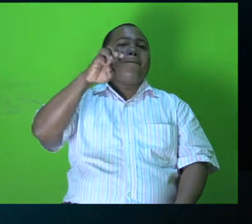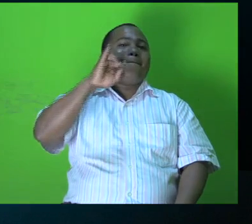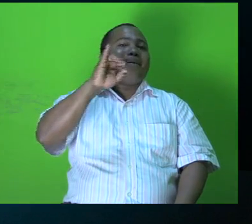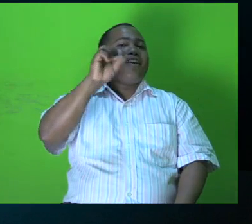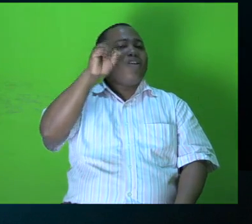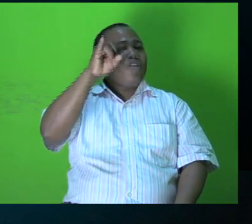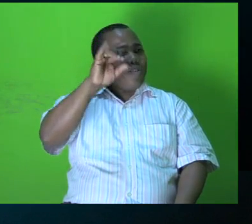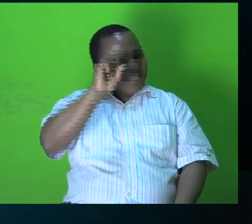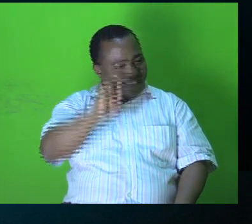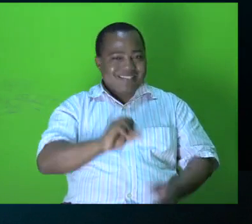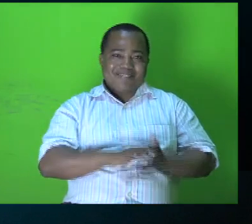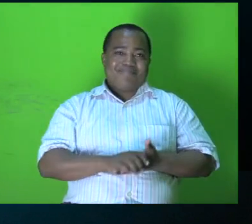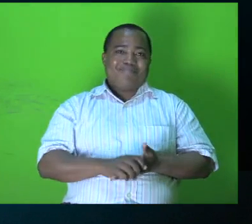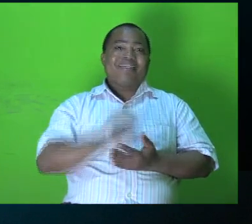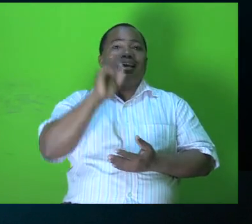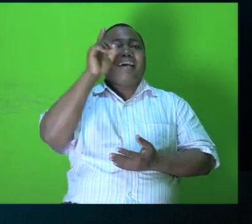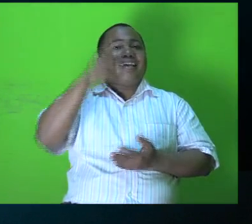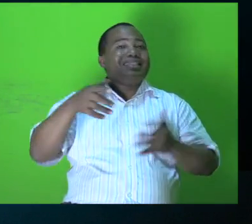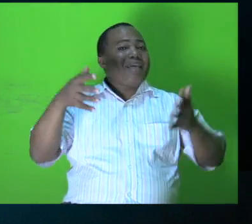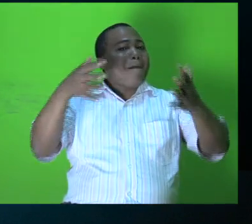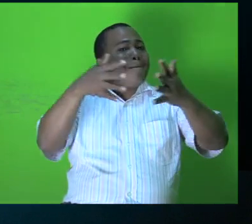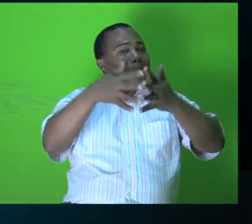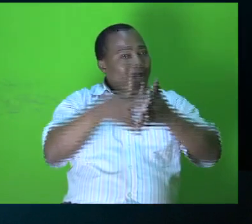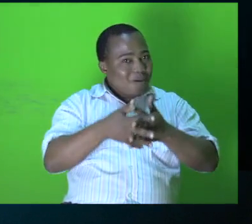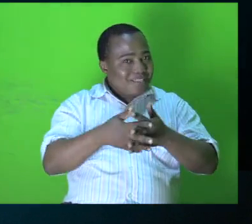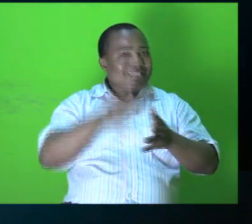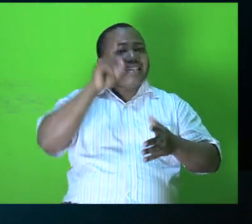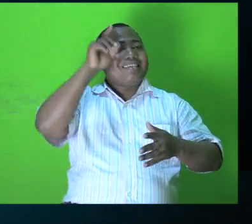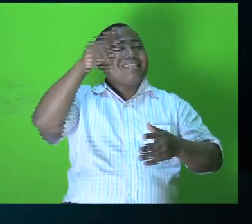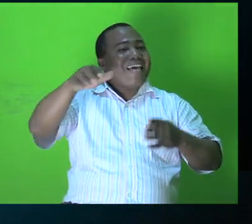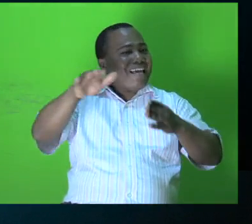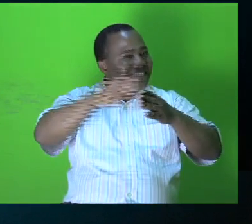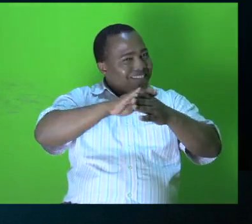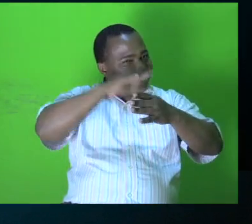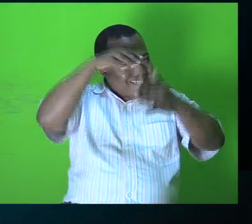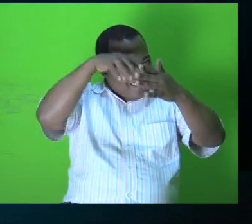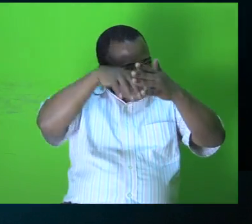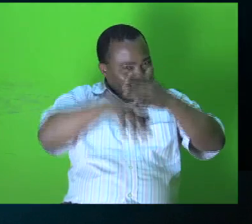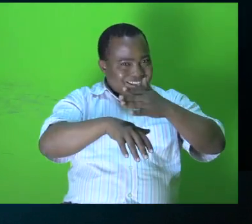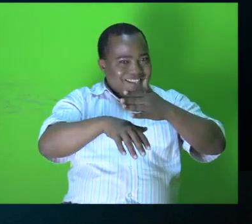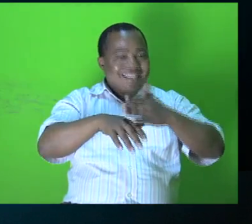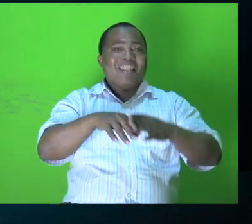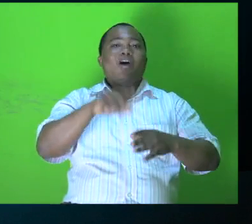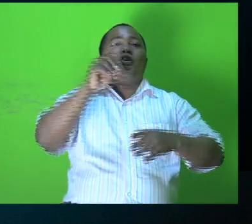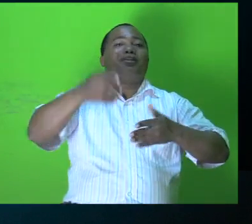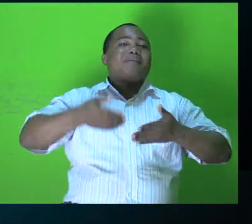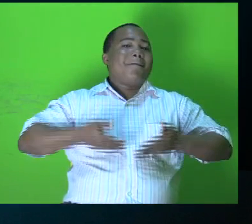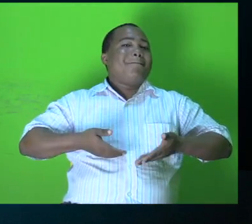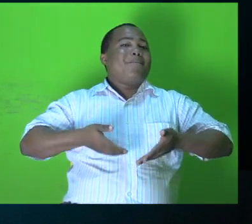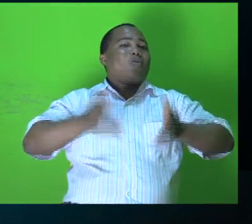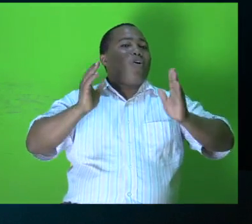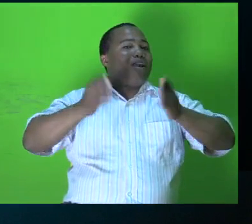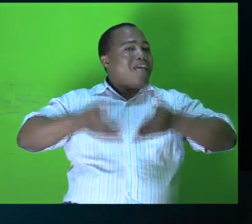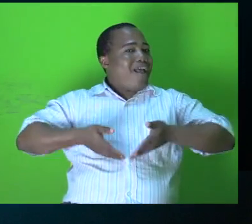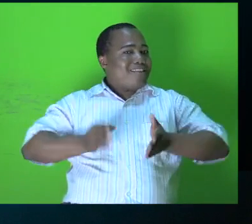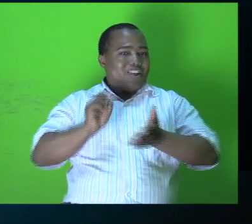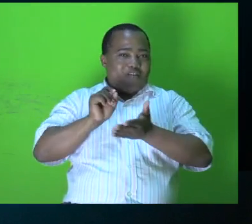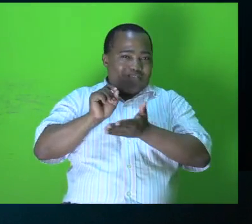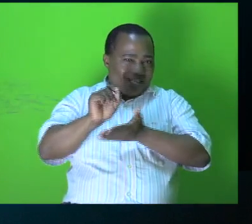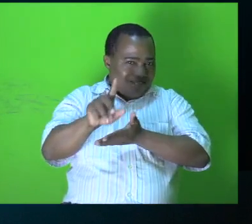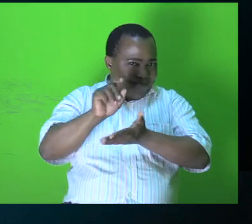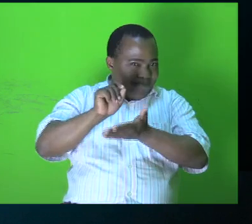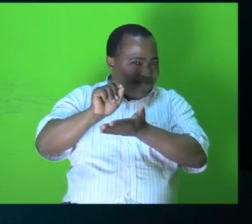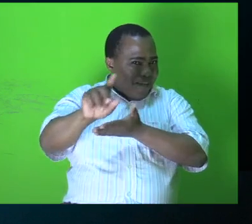Meiosis is the process that deals with the production of